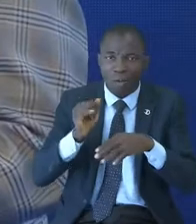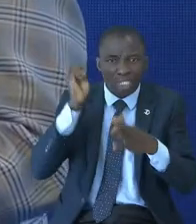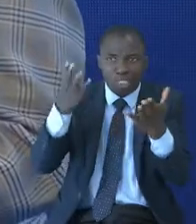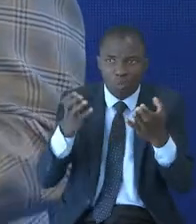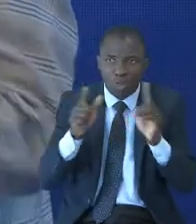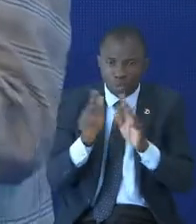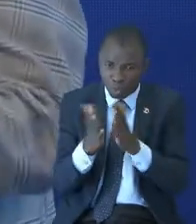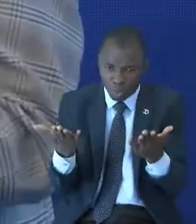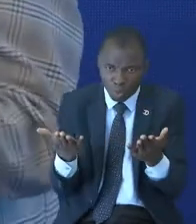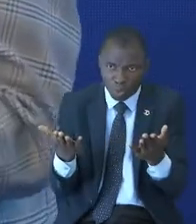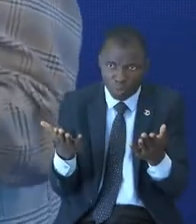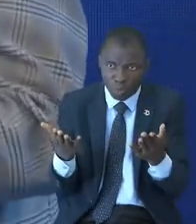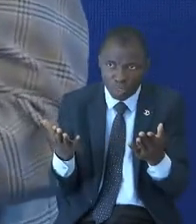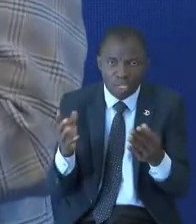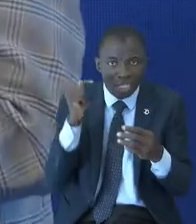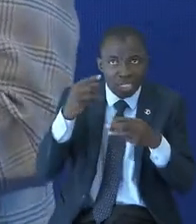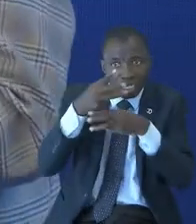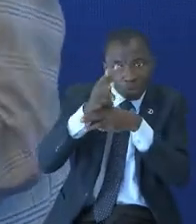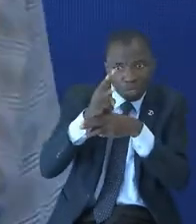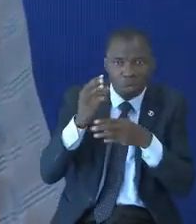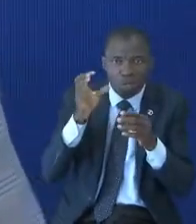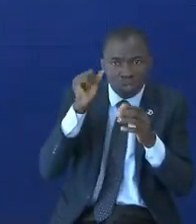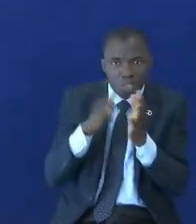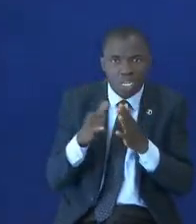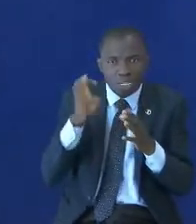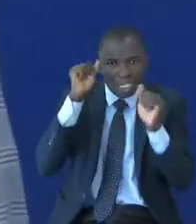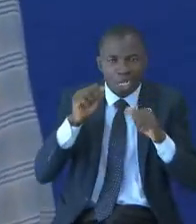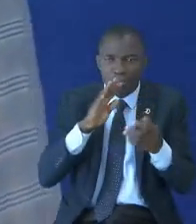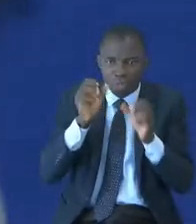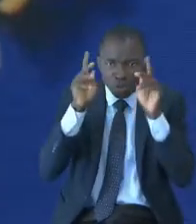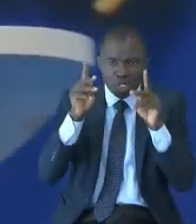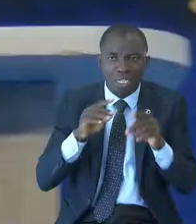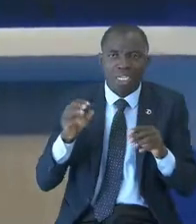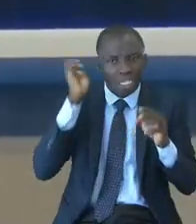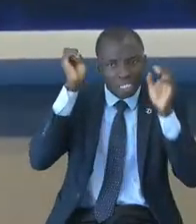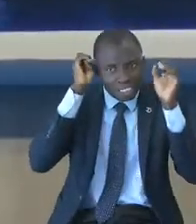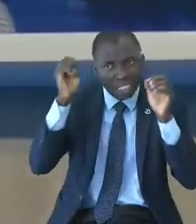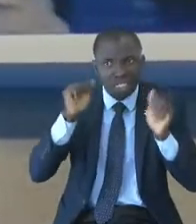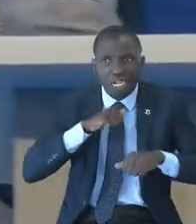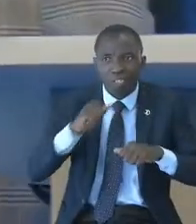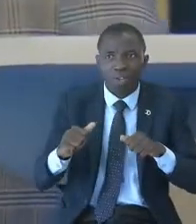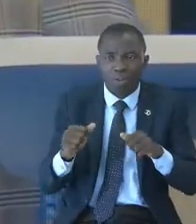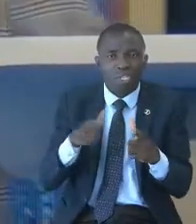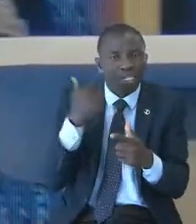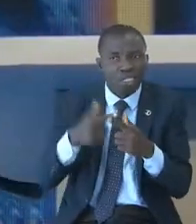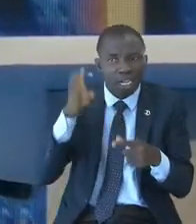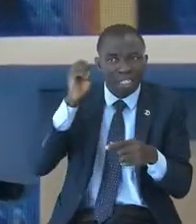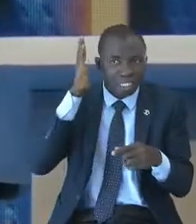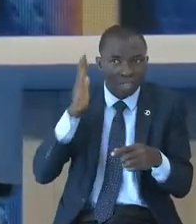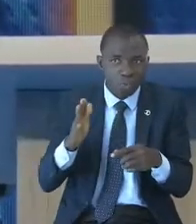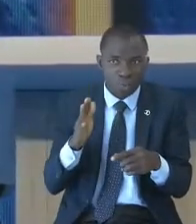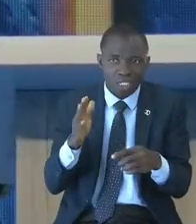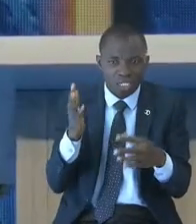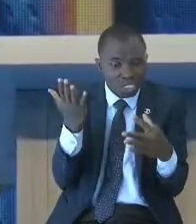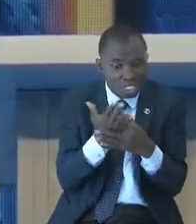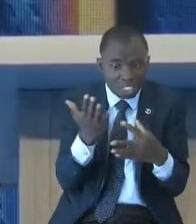to open the window that fresh air may come in. He cannot. Then it will disturb you